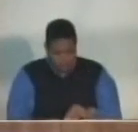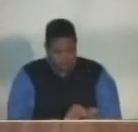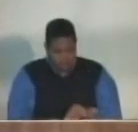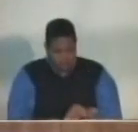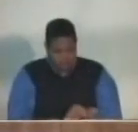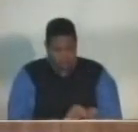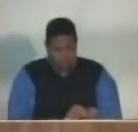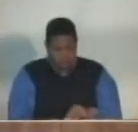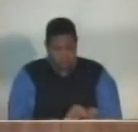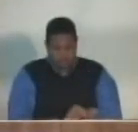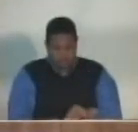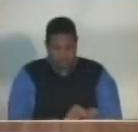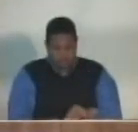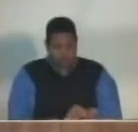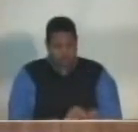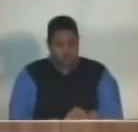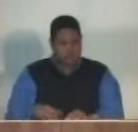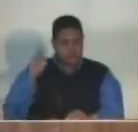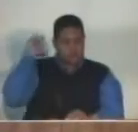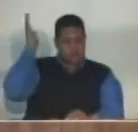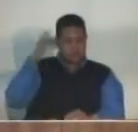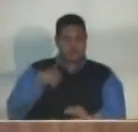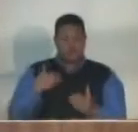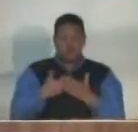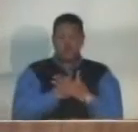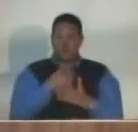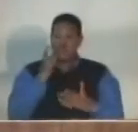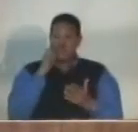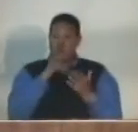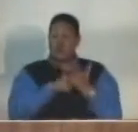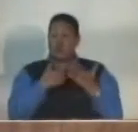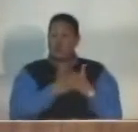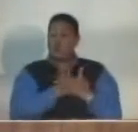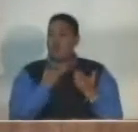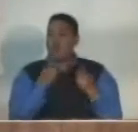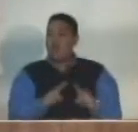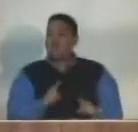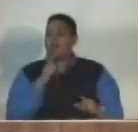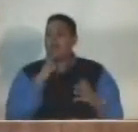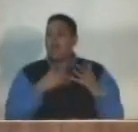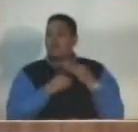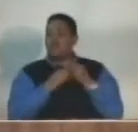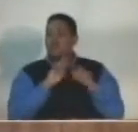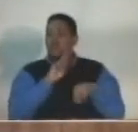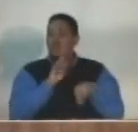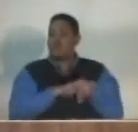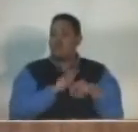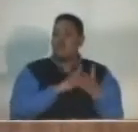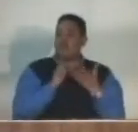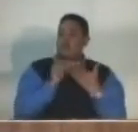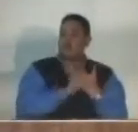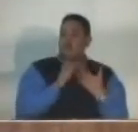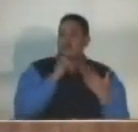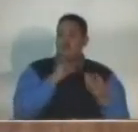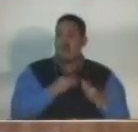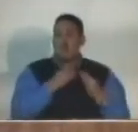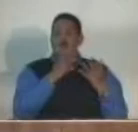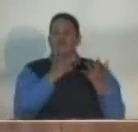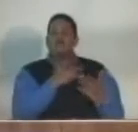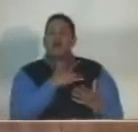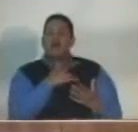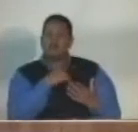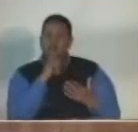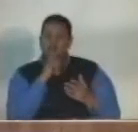Mr. Speaker, please note that these new initiatives are in addition to the normal programs and offered by Heart at its